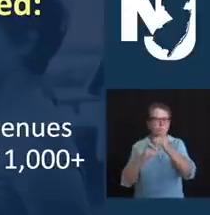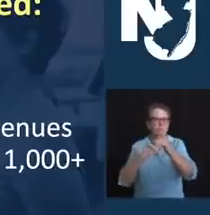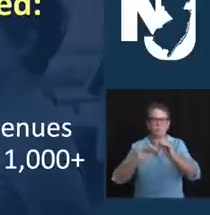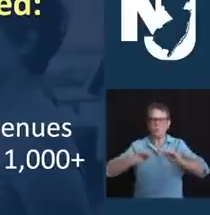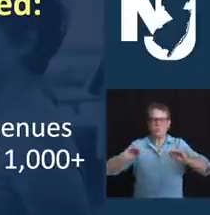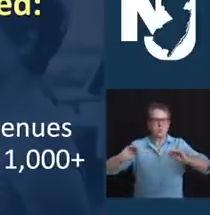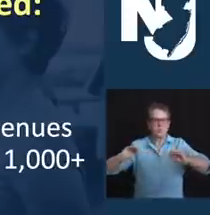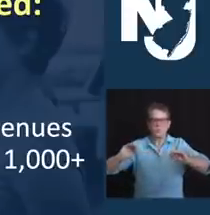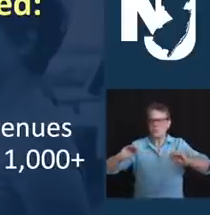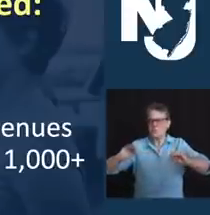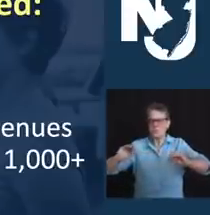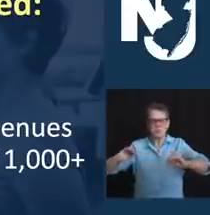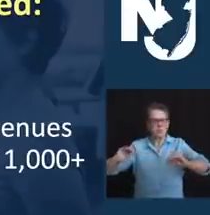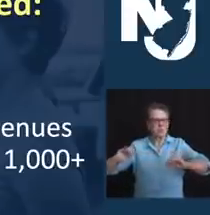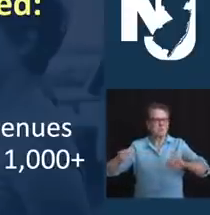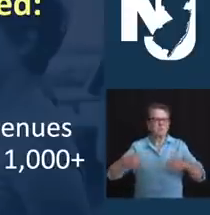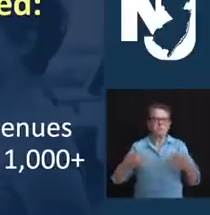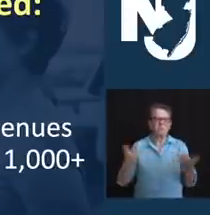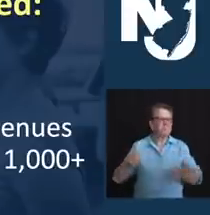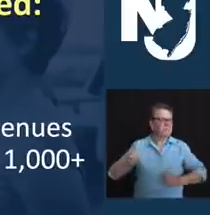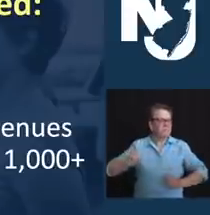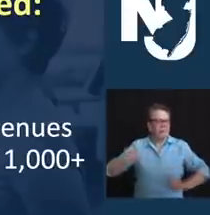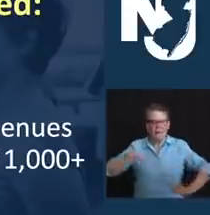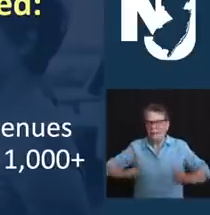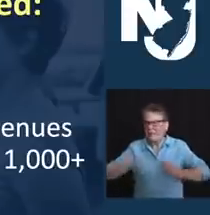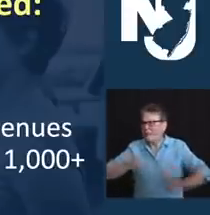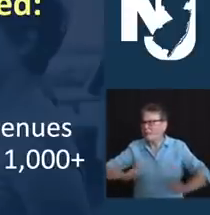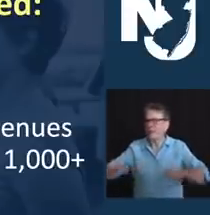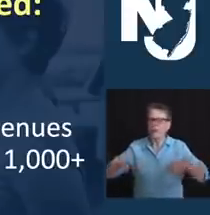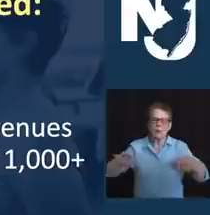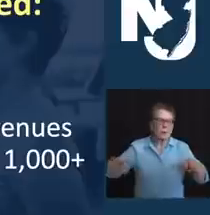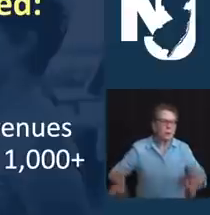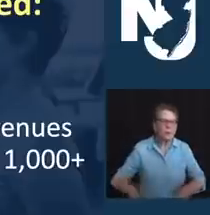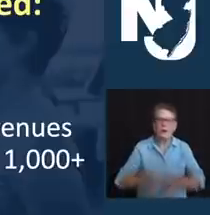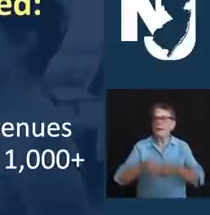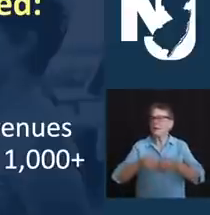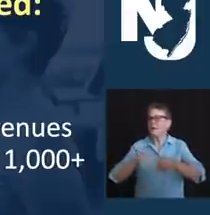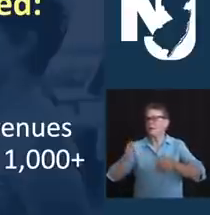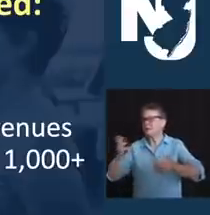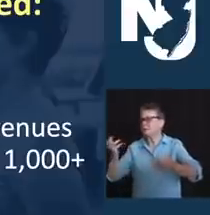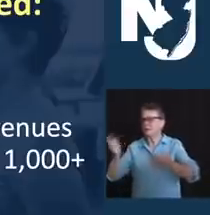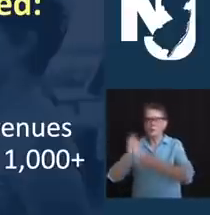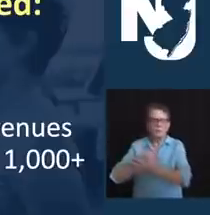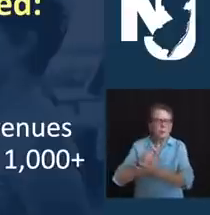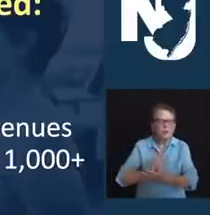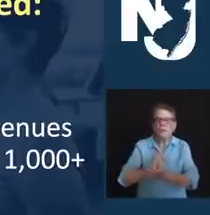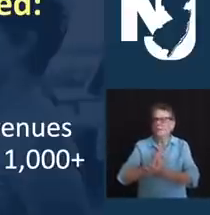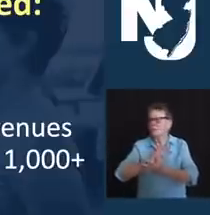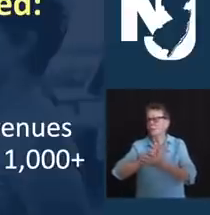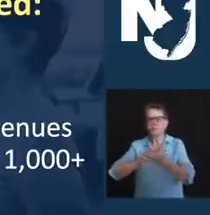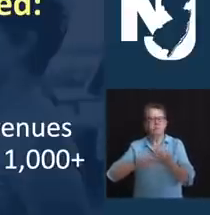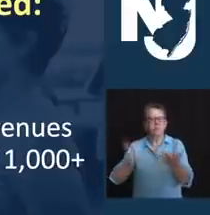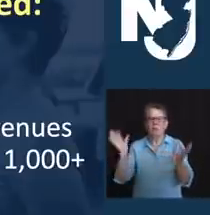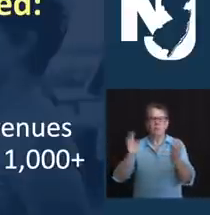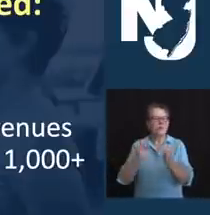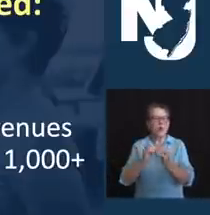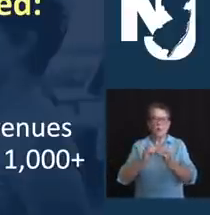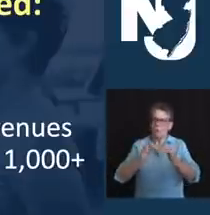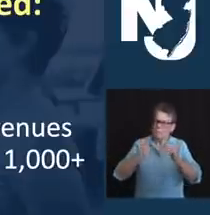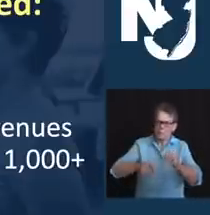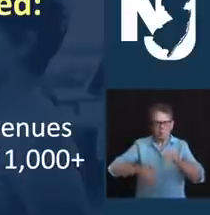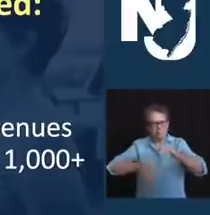performances, catered events, commercial gatherings. We will also, on June 4th, lift